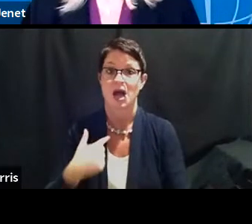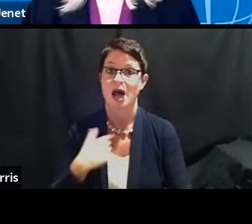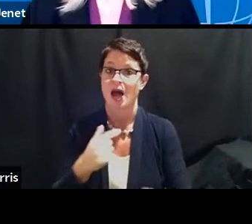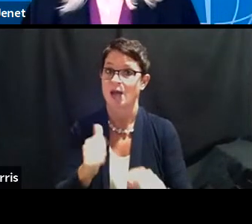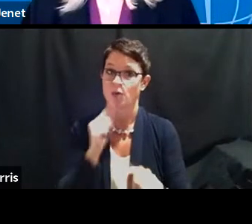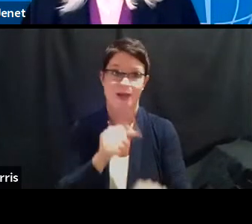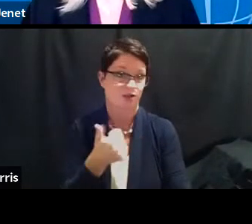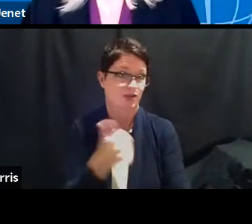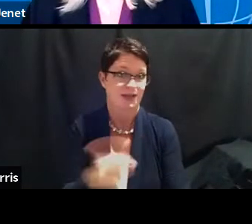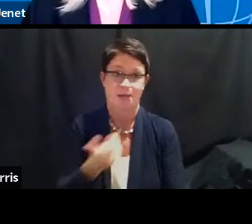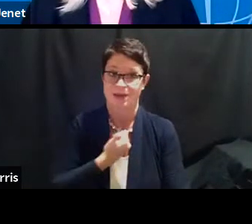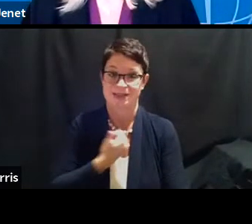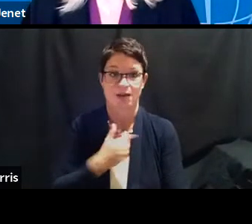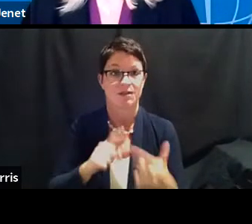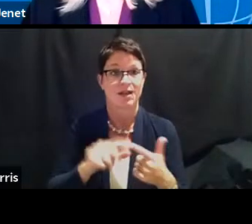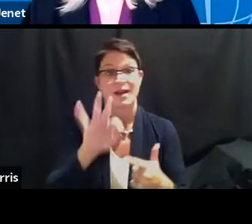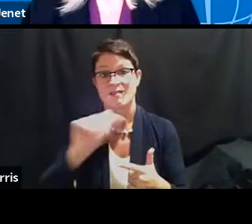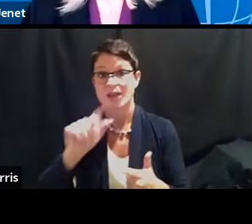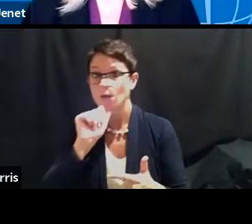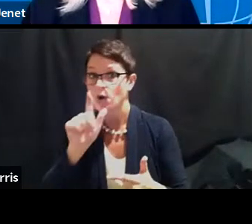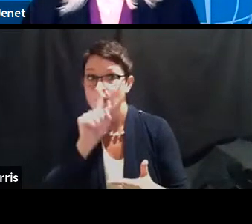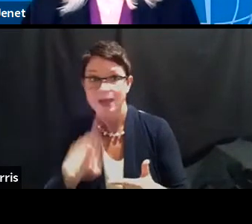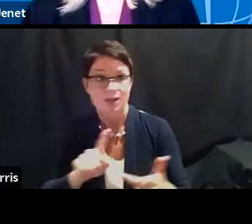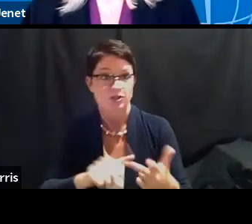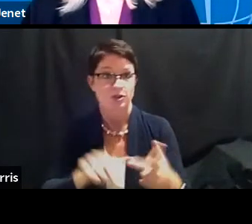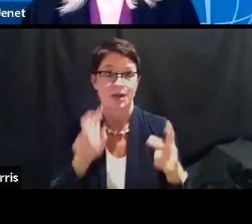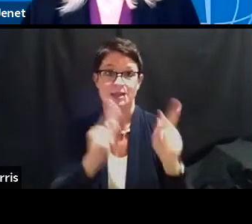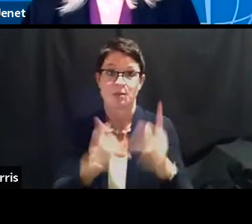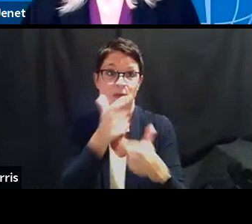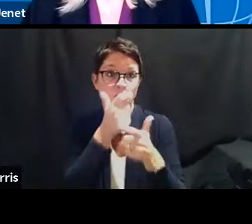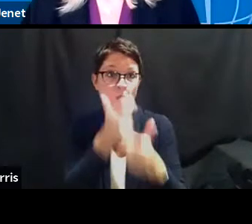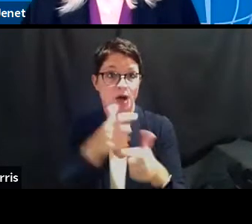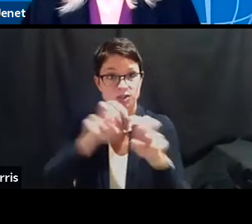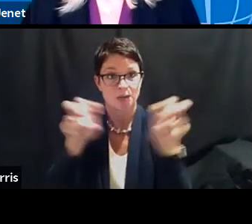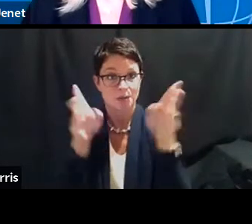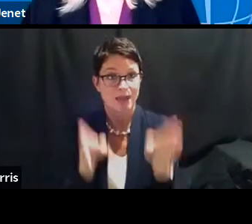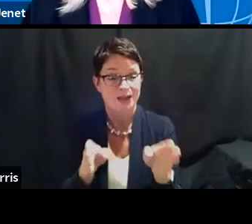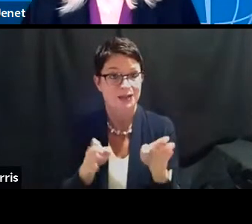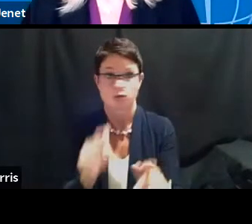officer, the FAA, or the panelists during today's hearing.